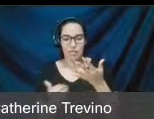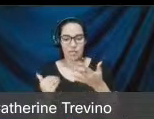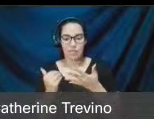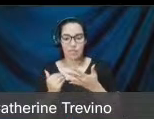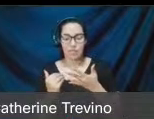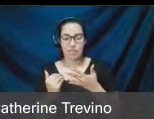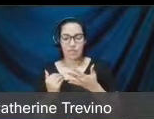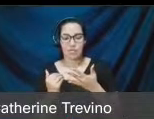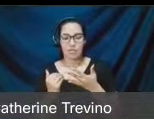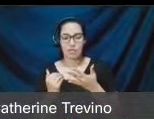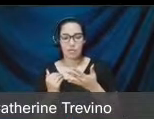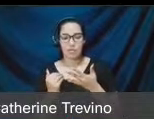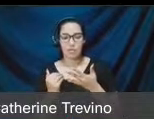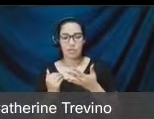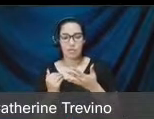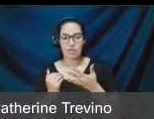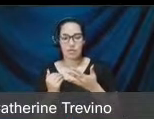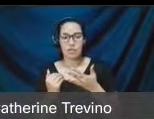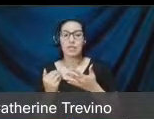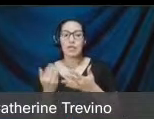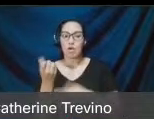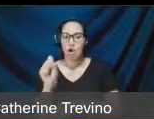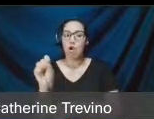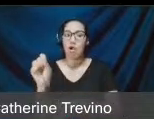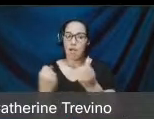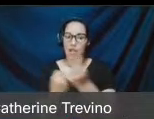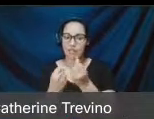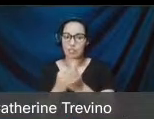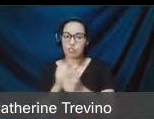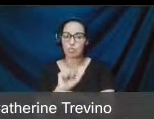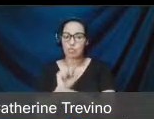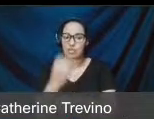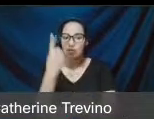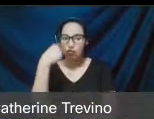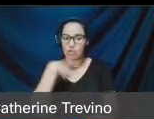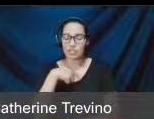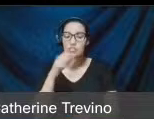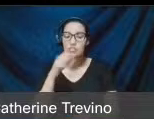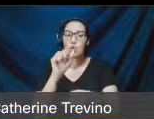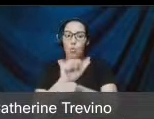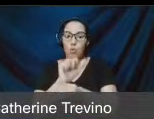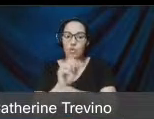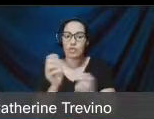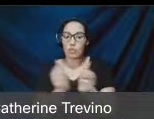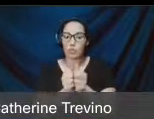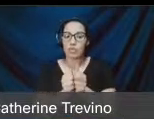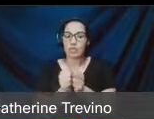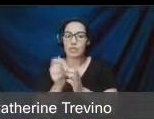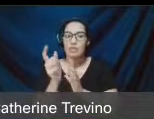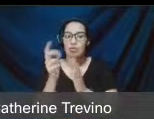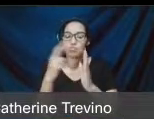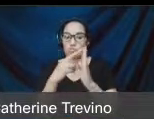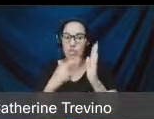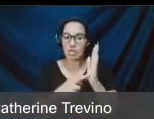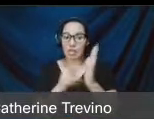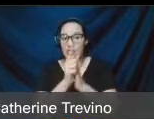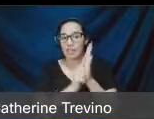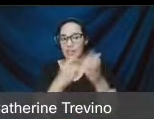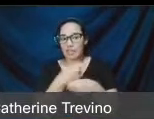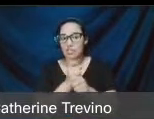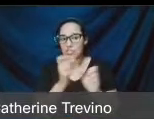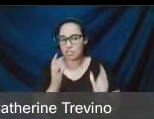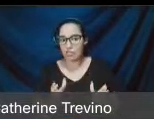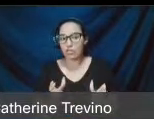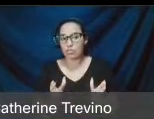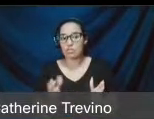there are advocates on our behalf working with the legislators to get that renewed. If it is not renewed,